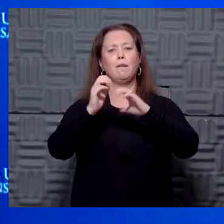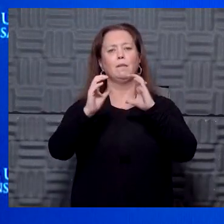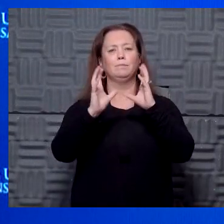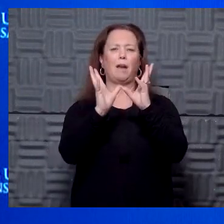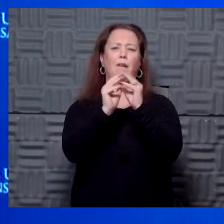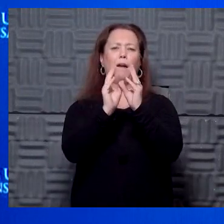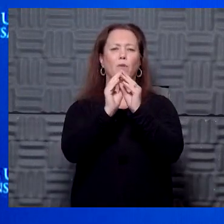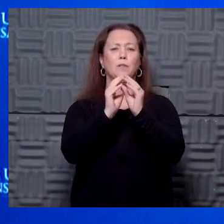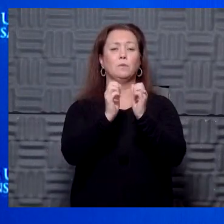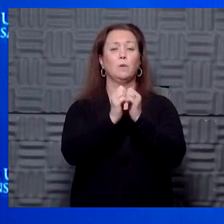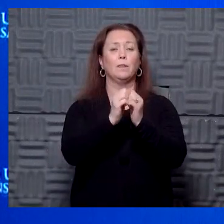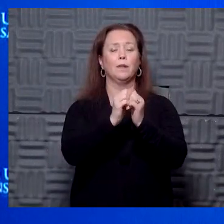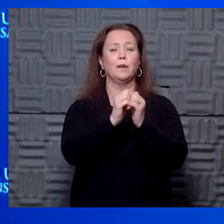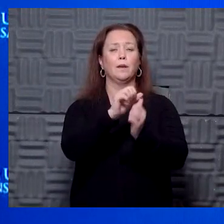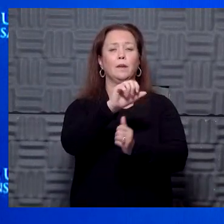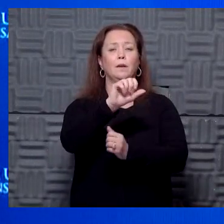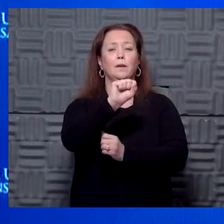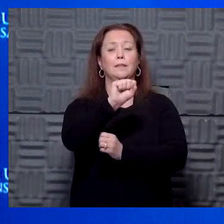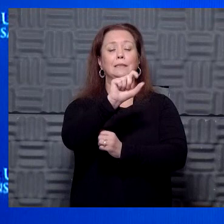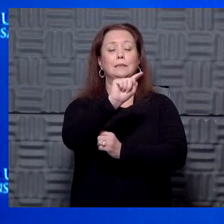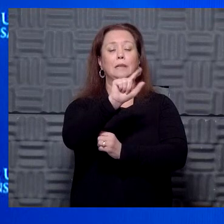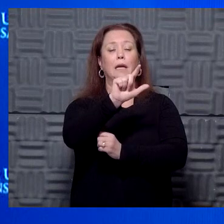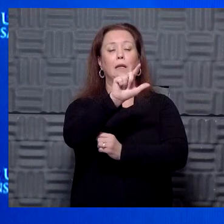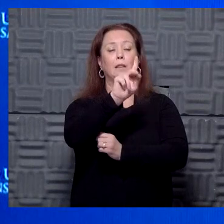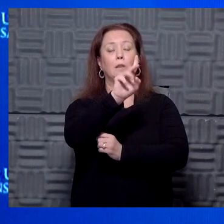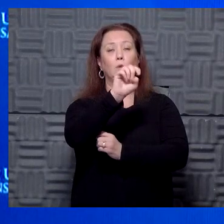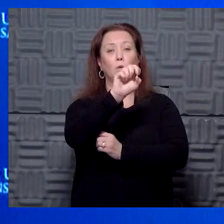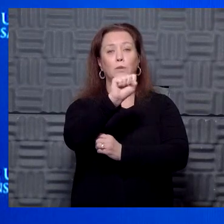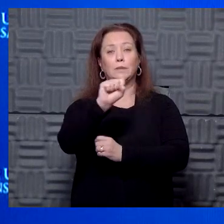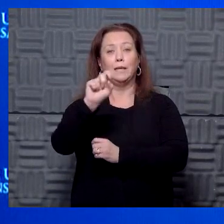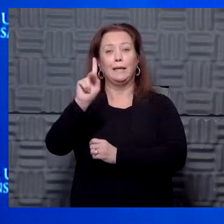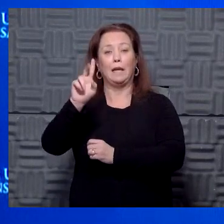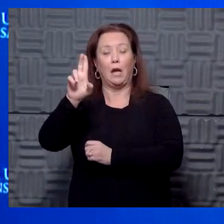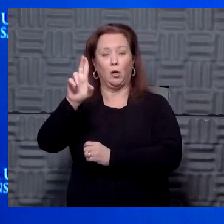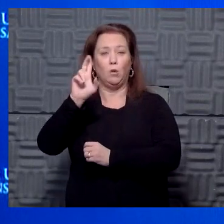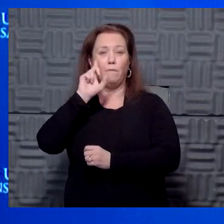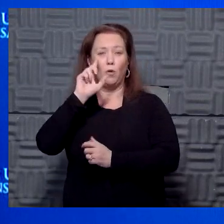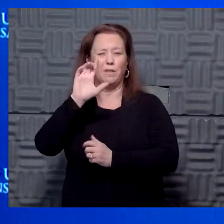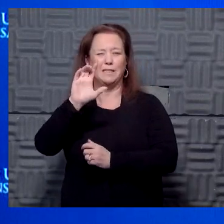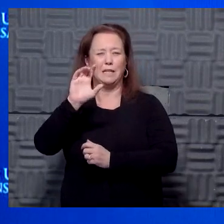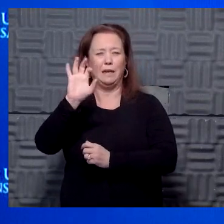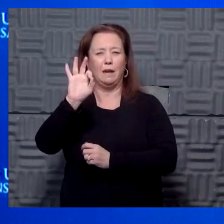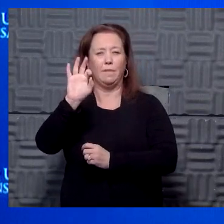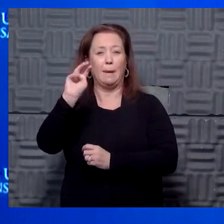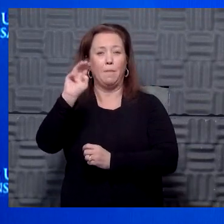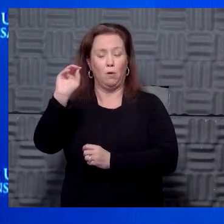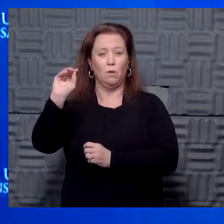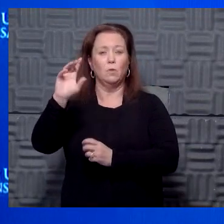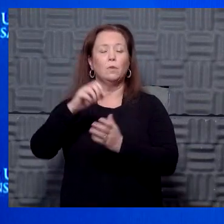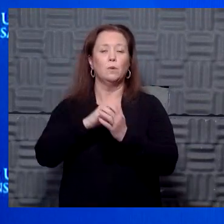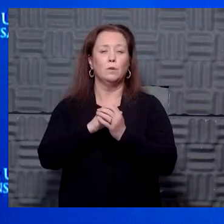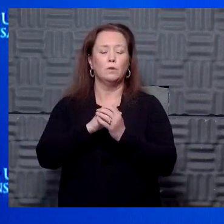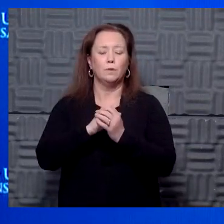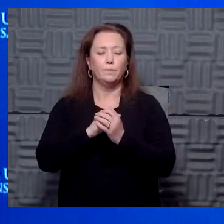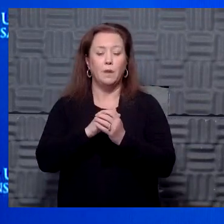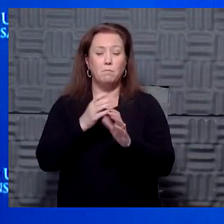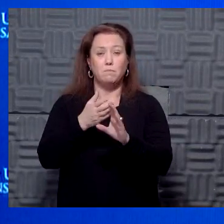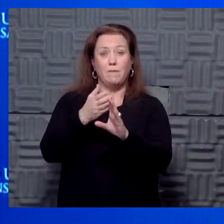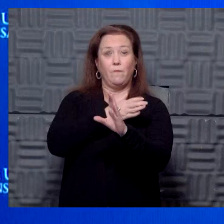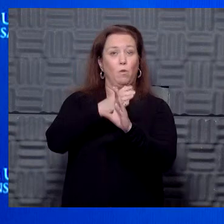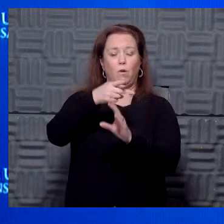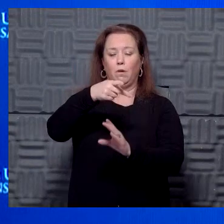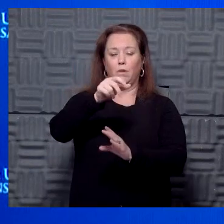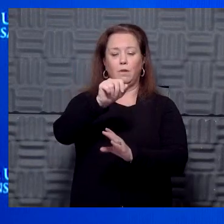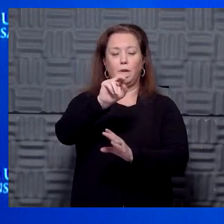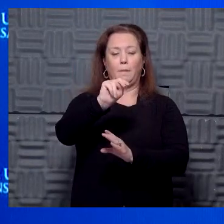teleconference, St. Luke's and KU did, for the chief medical officers of Western Missouri and all of Kansas. You know, prior to the pandemic, that would never